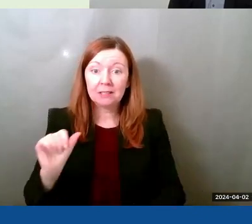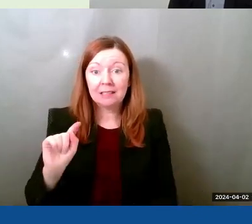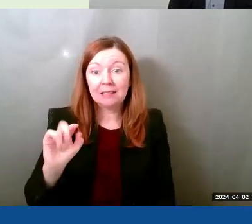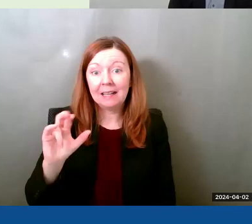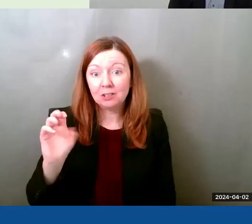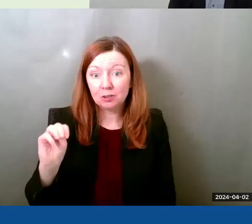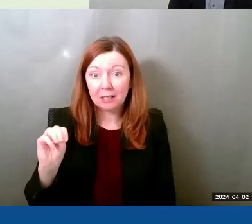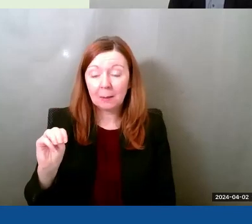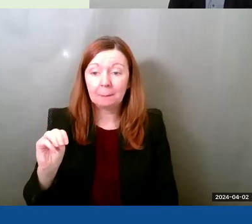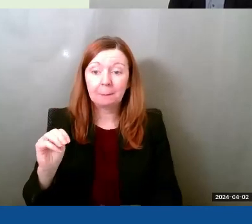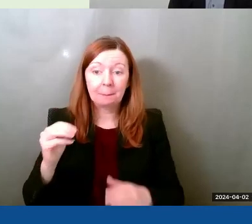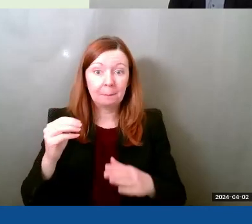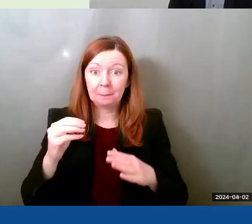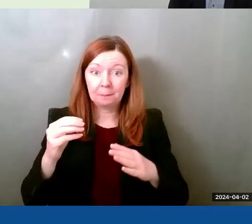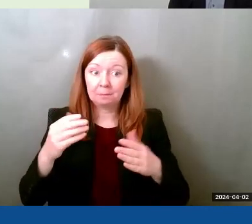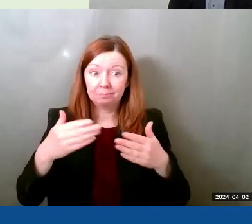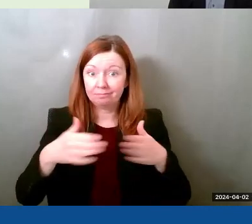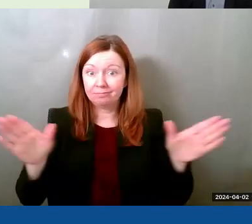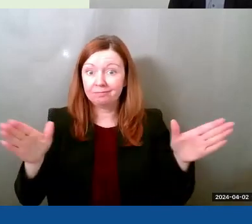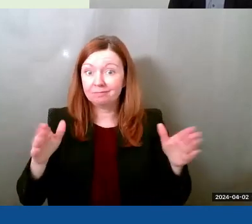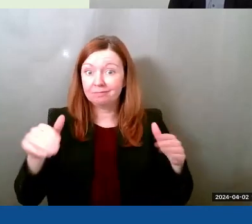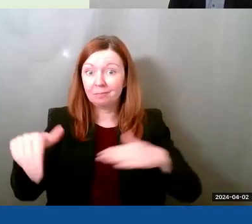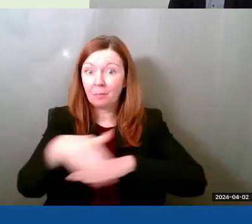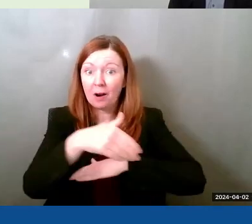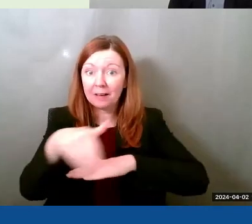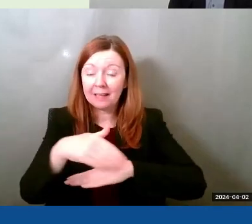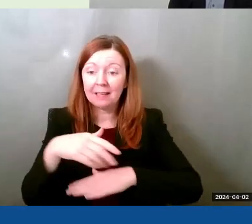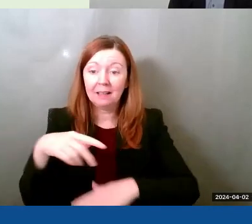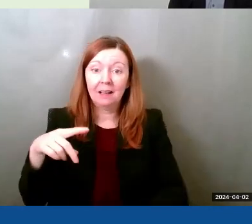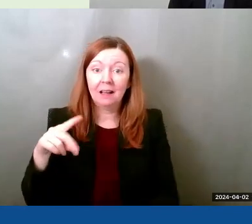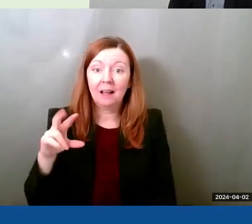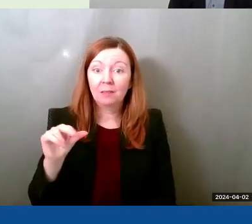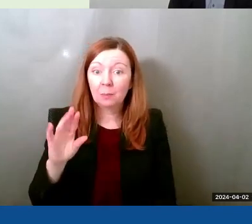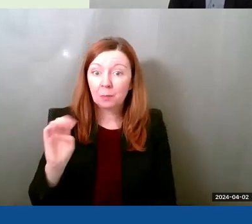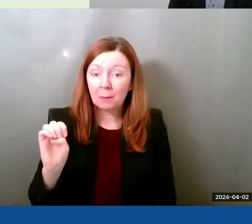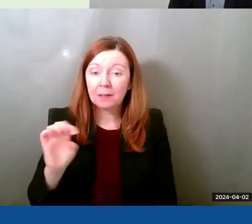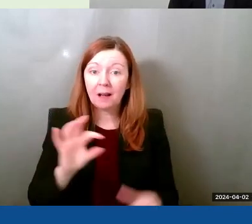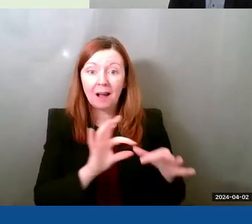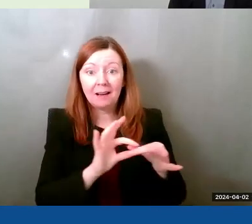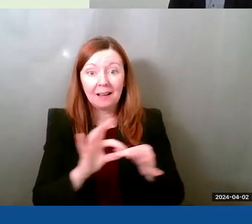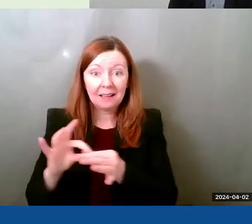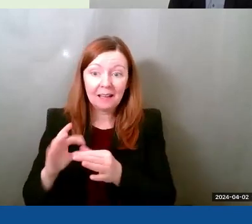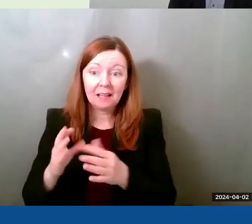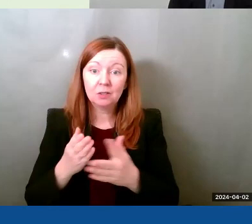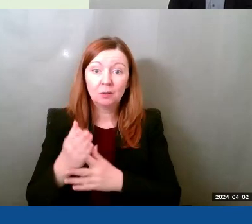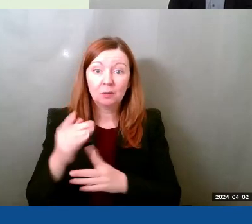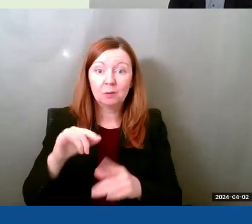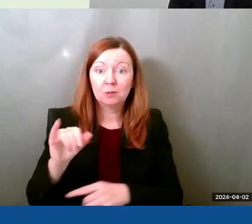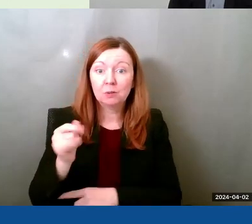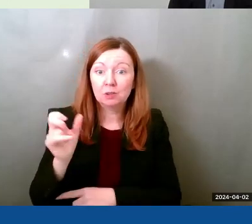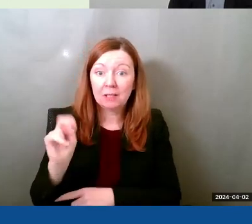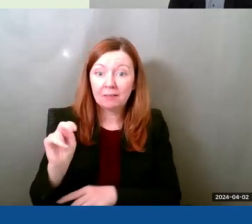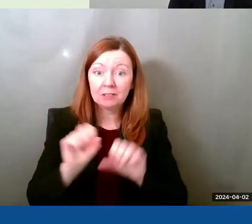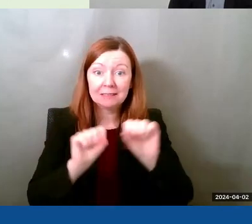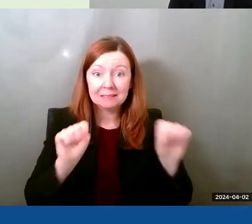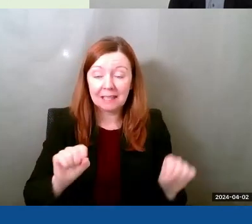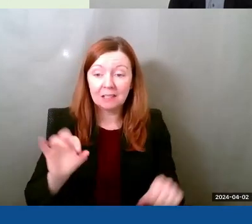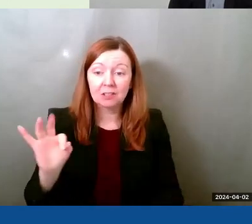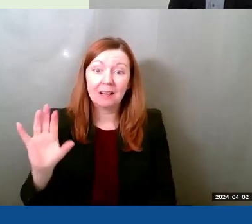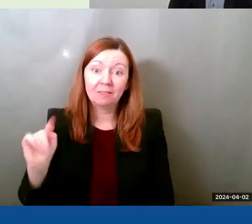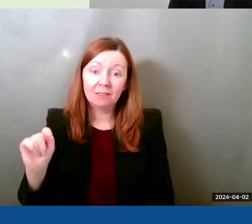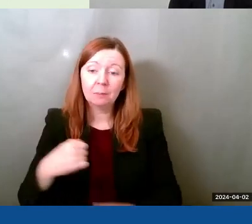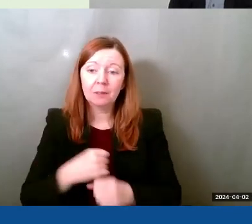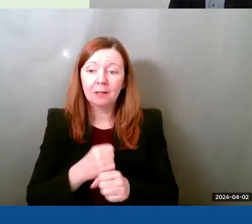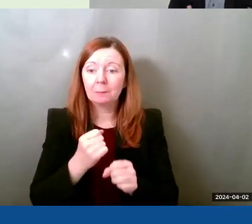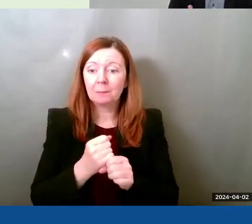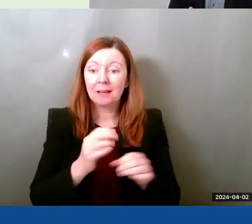connectivity directly off of Market Street and its promenade and connection through to Jefferson Station and to Filbert Street, creates